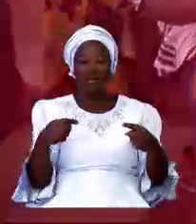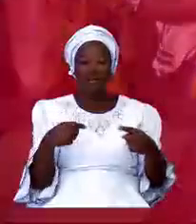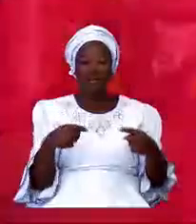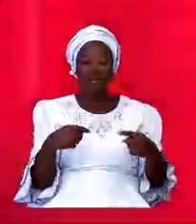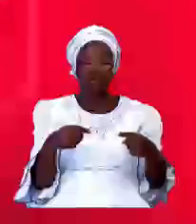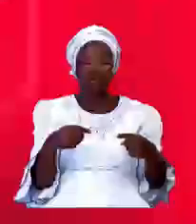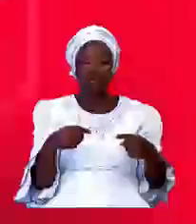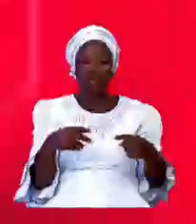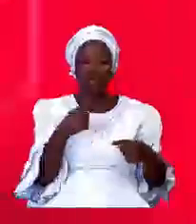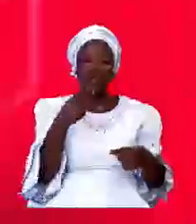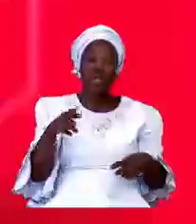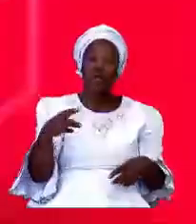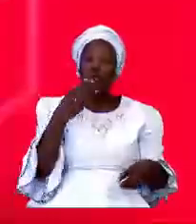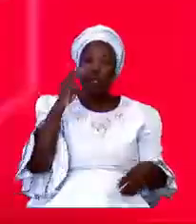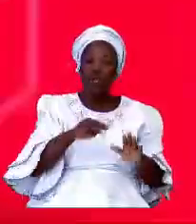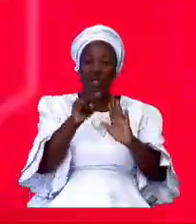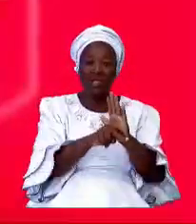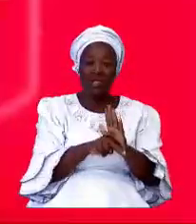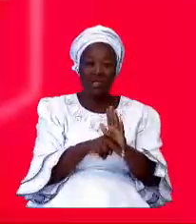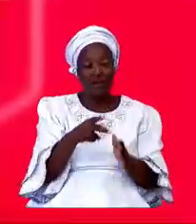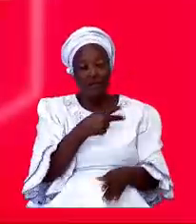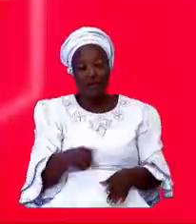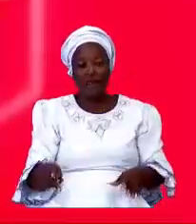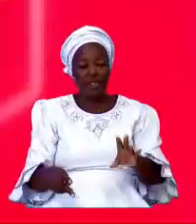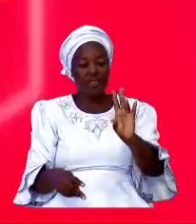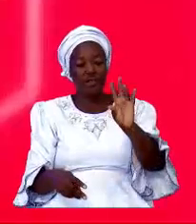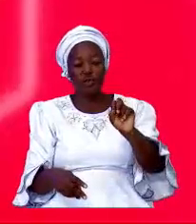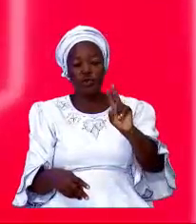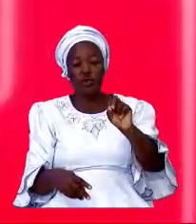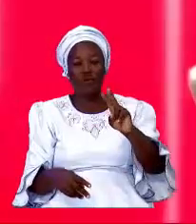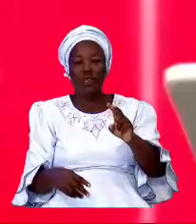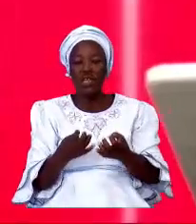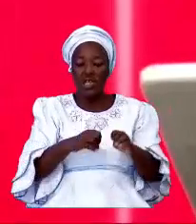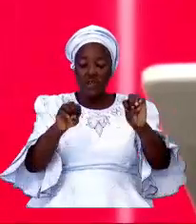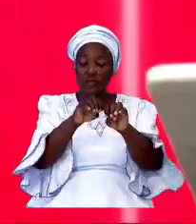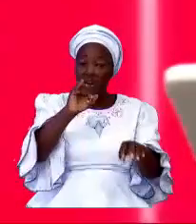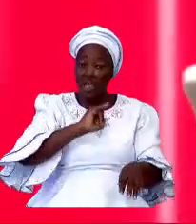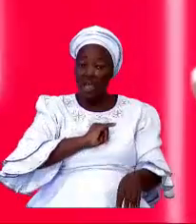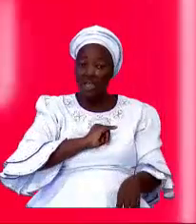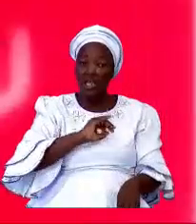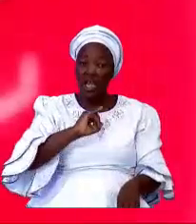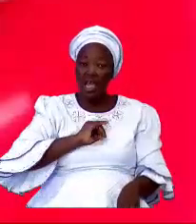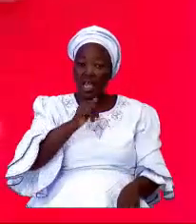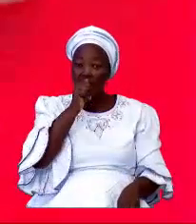their revilings. Look at verse 12.